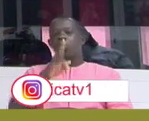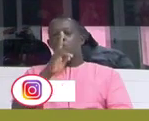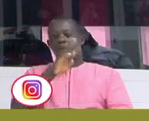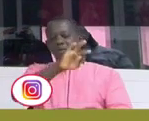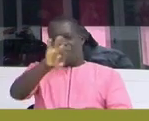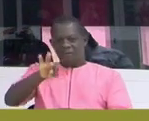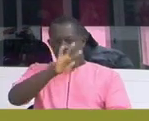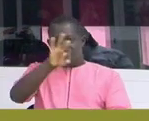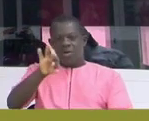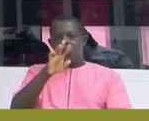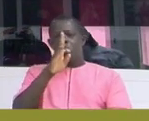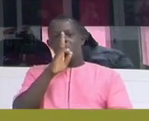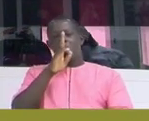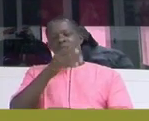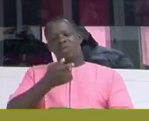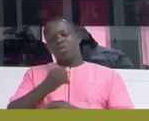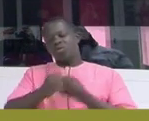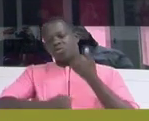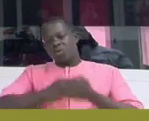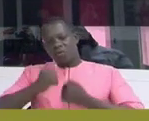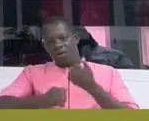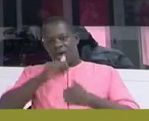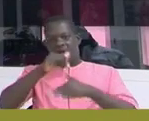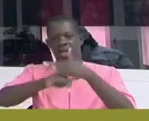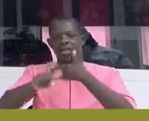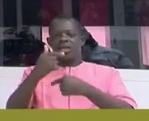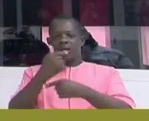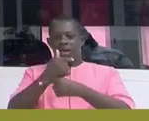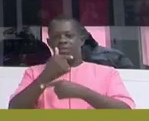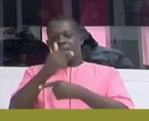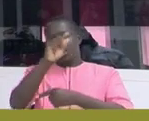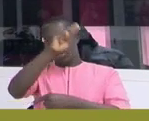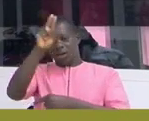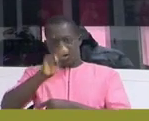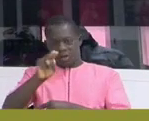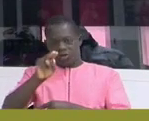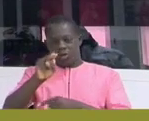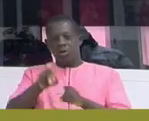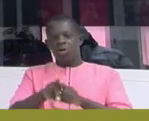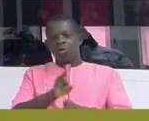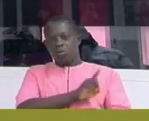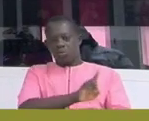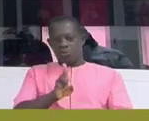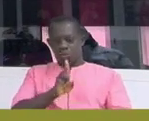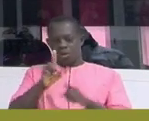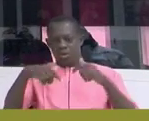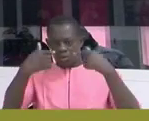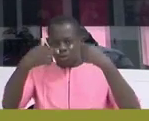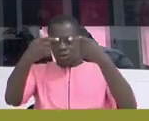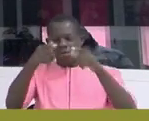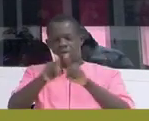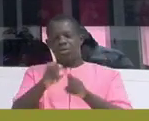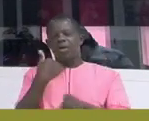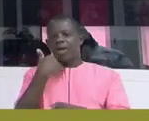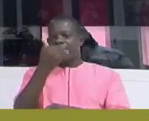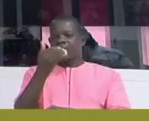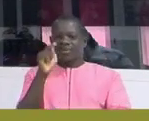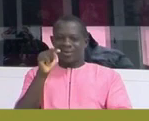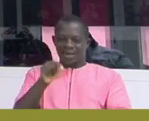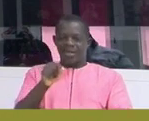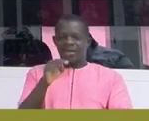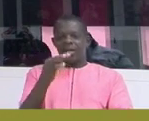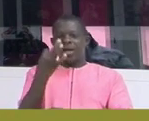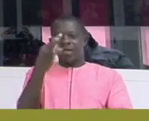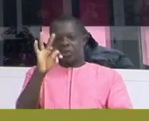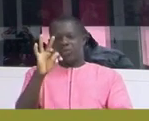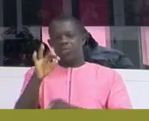those who have those families and who have been hot in this nation, the Gambia. We continue as